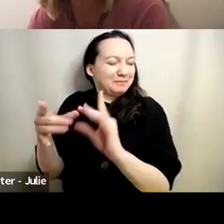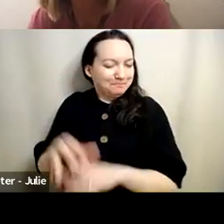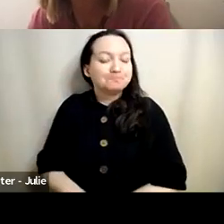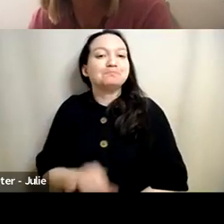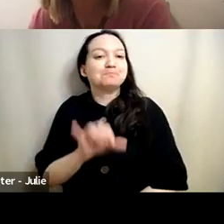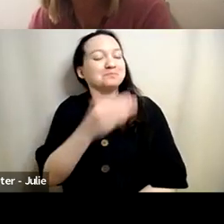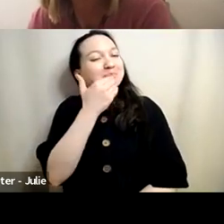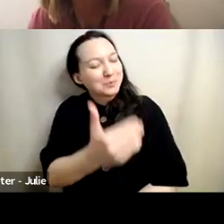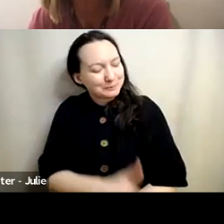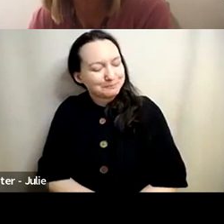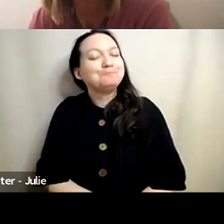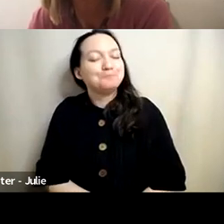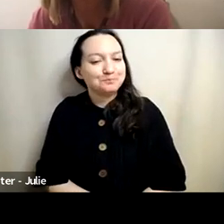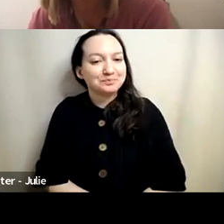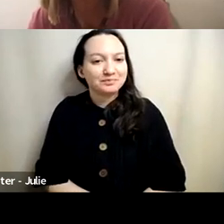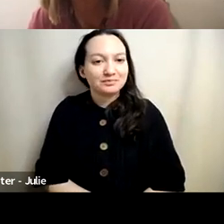Okay, thank you very much.